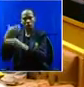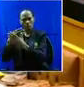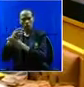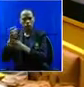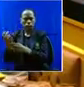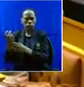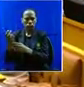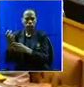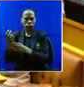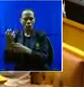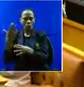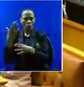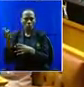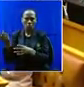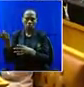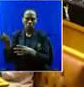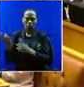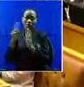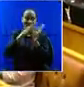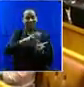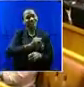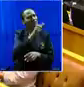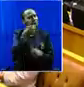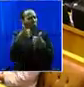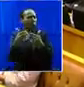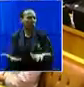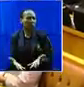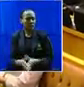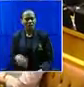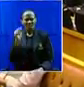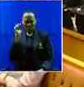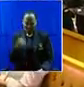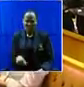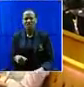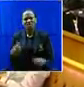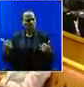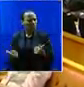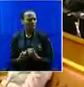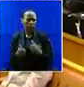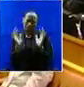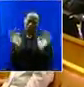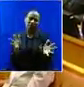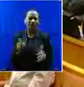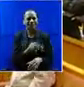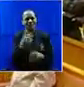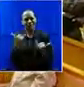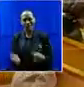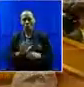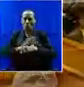Despite the weaknesses in our economy, despite the devastation that has been caused by the